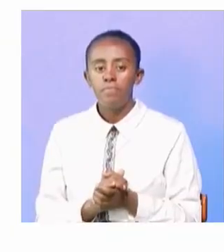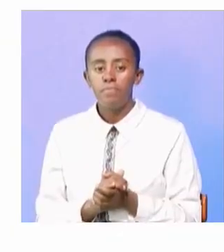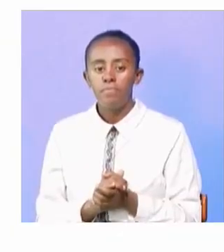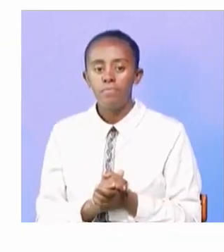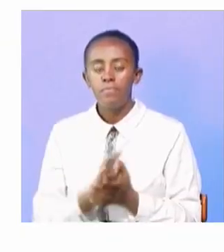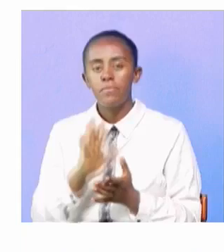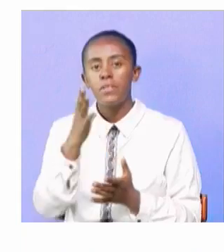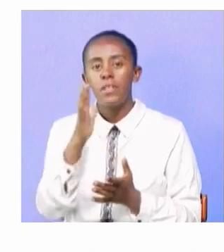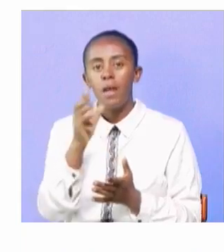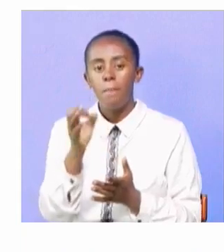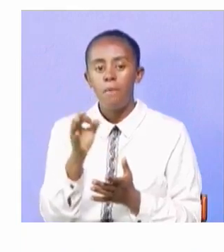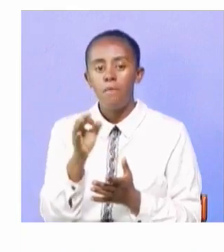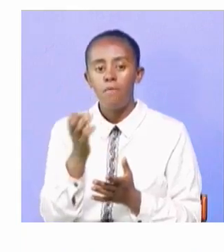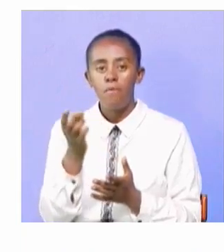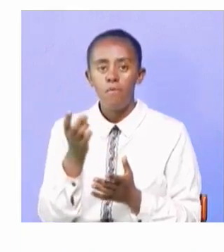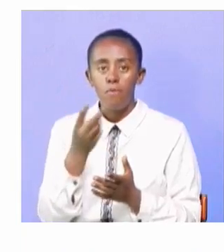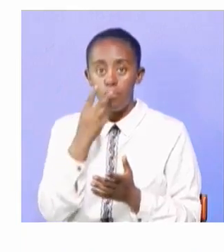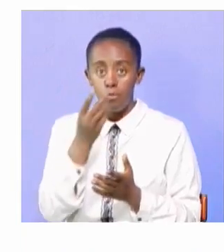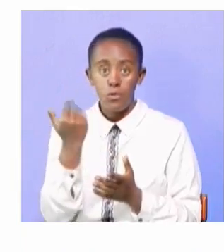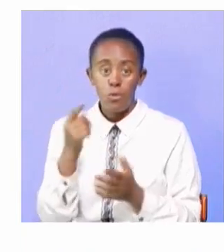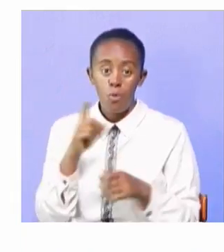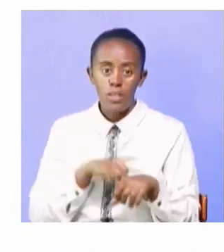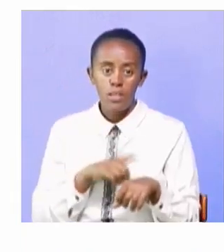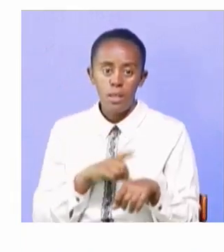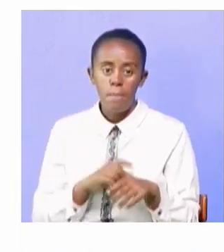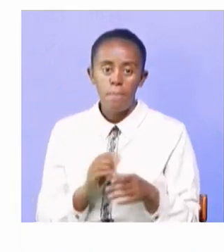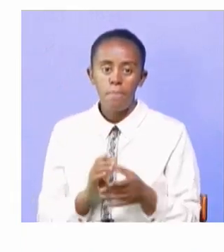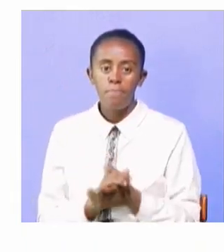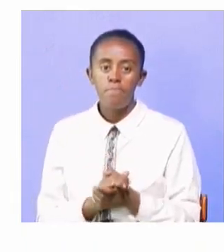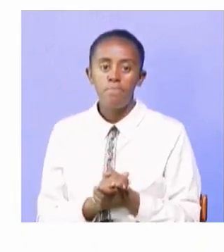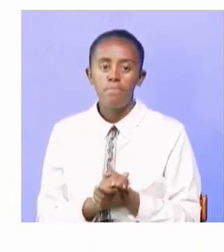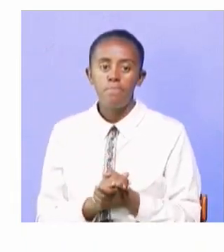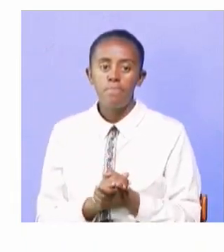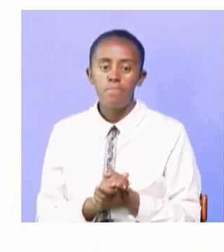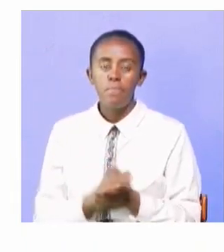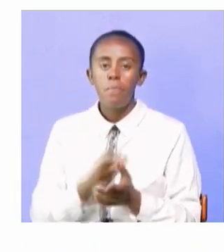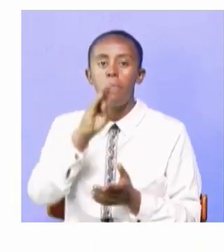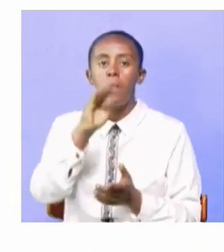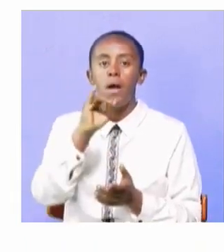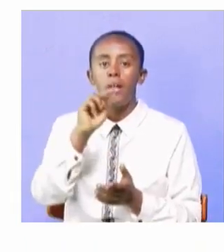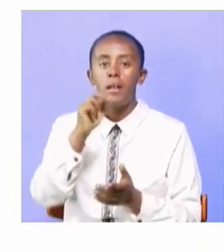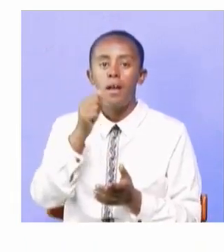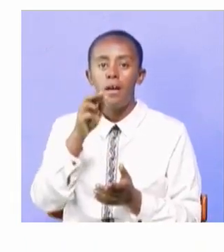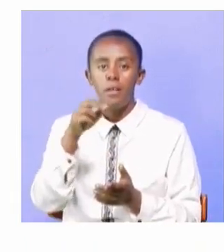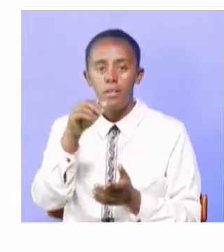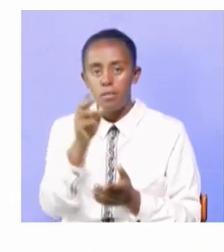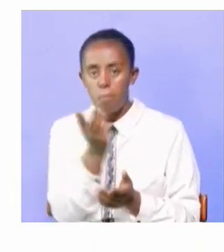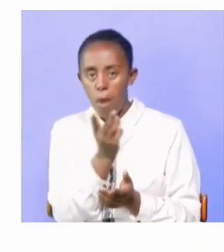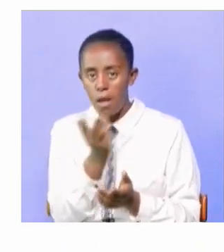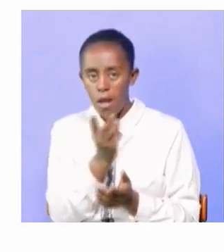Type of antonyms that we saw last time. The first one is binary.